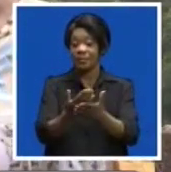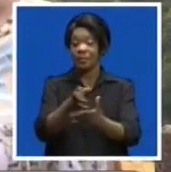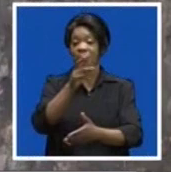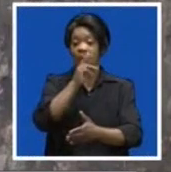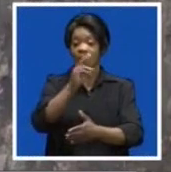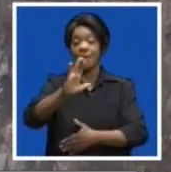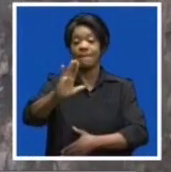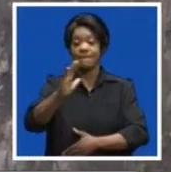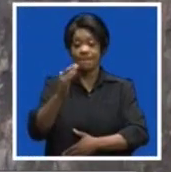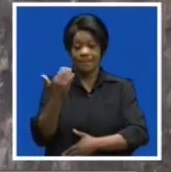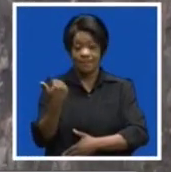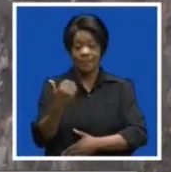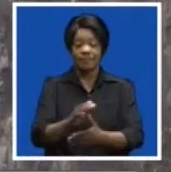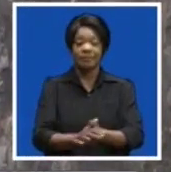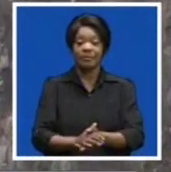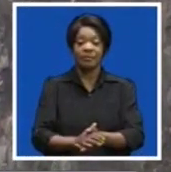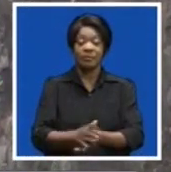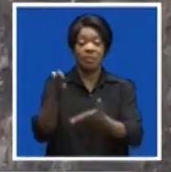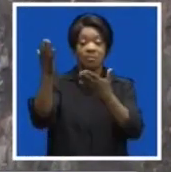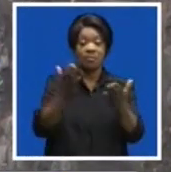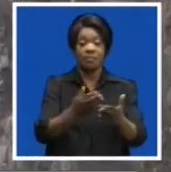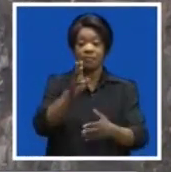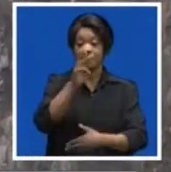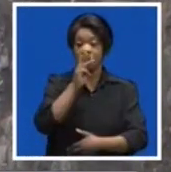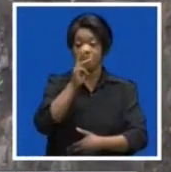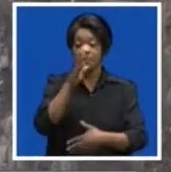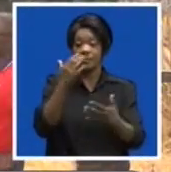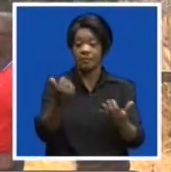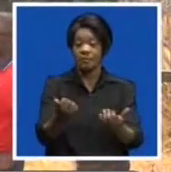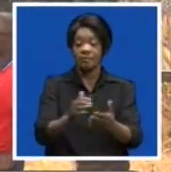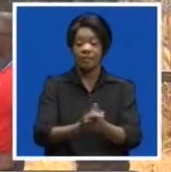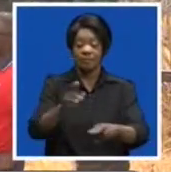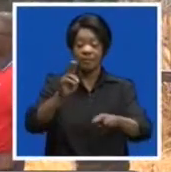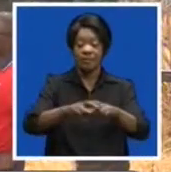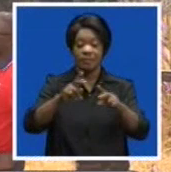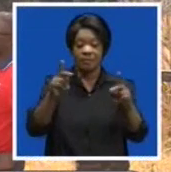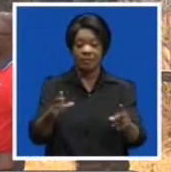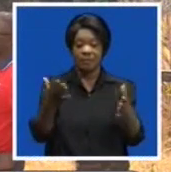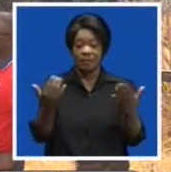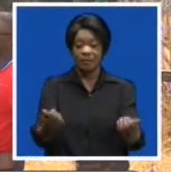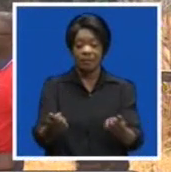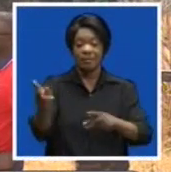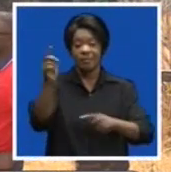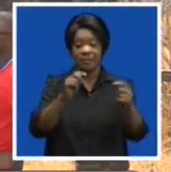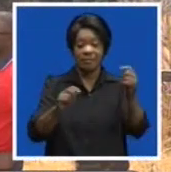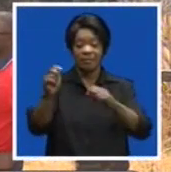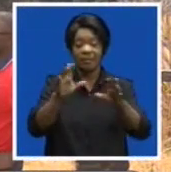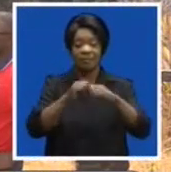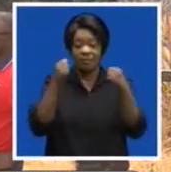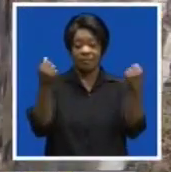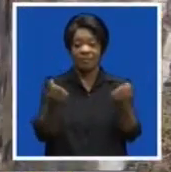flowing back. The resurrection of the falls has also excited the chairperson of the Livingstone Tourism Association,